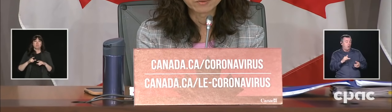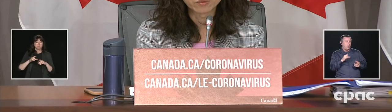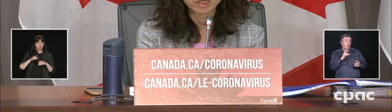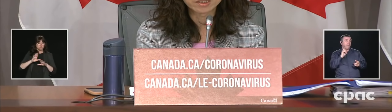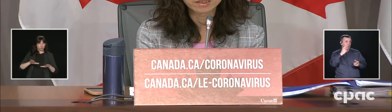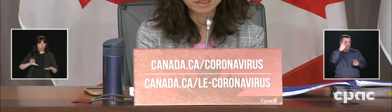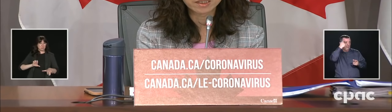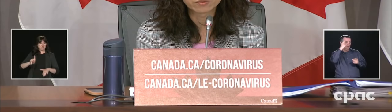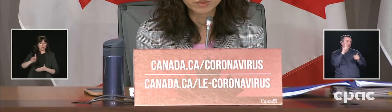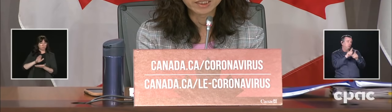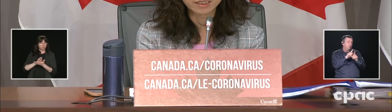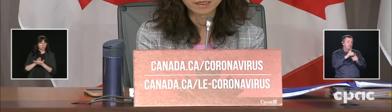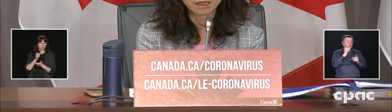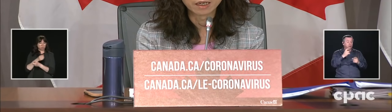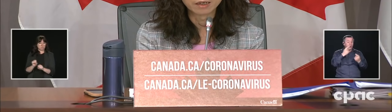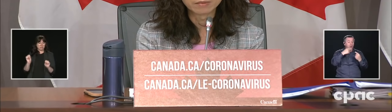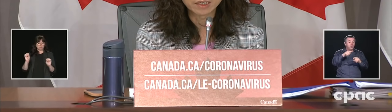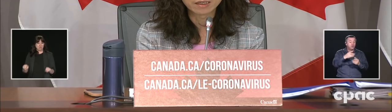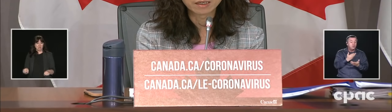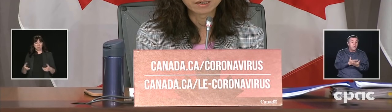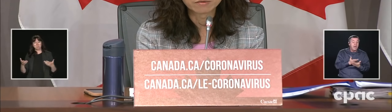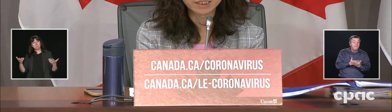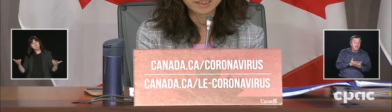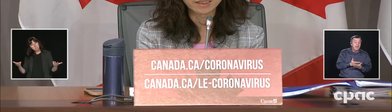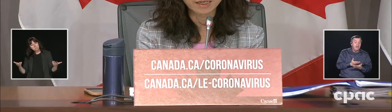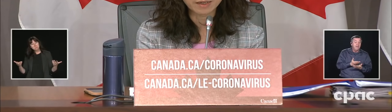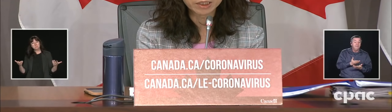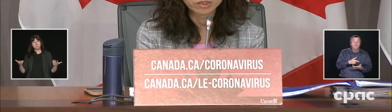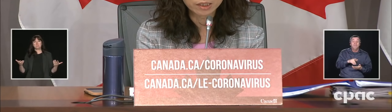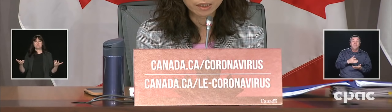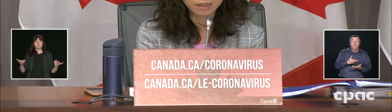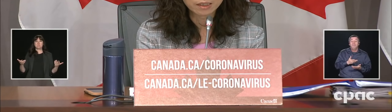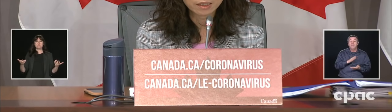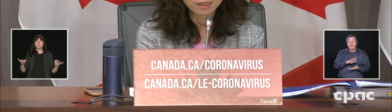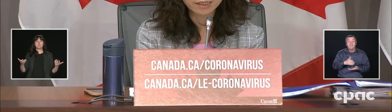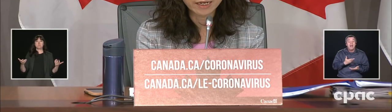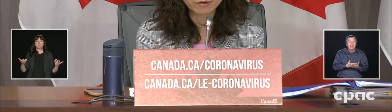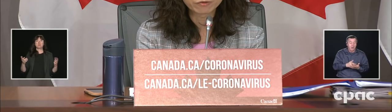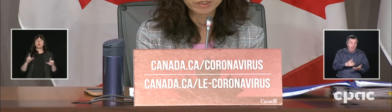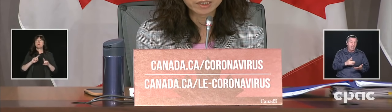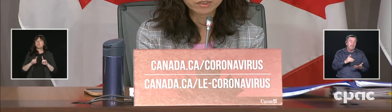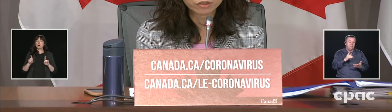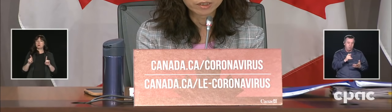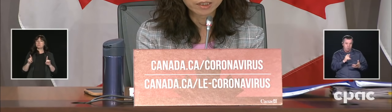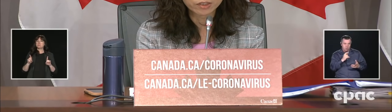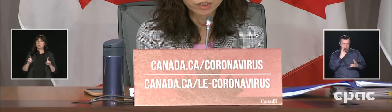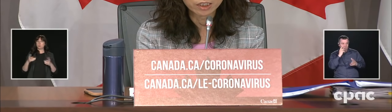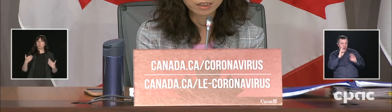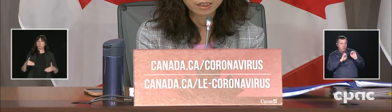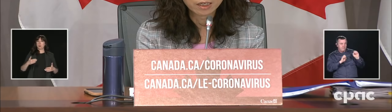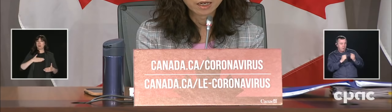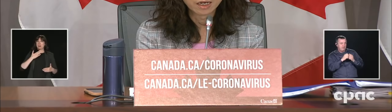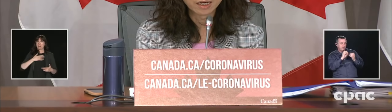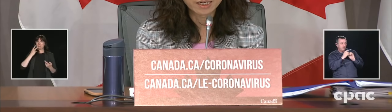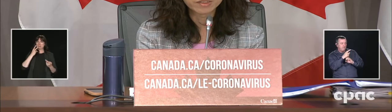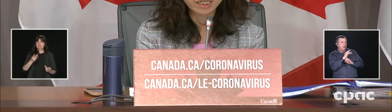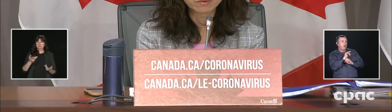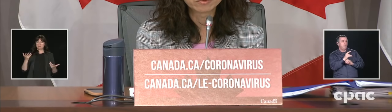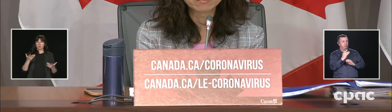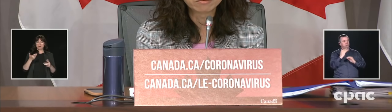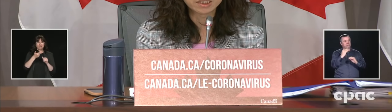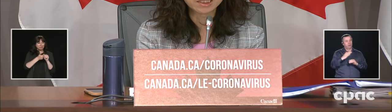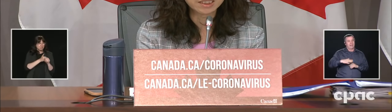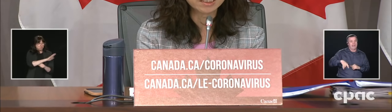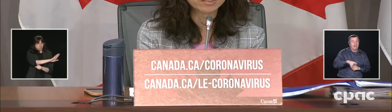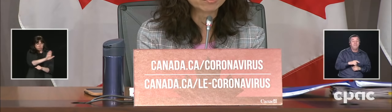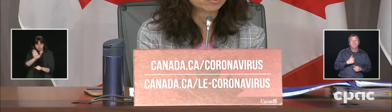I think what we are really happy to see is that every jurisdiction have said that